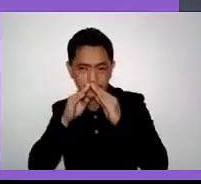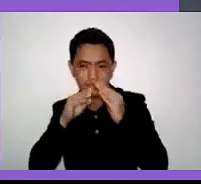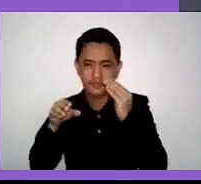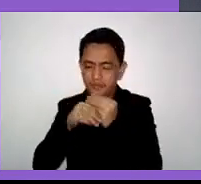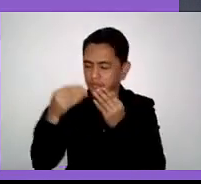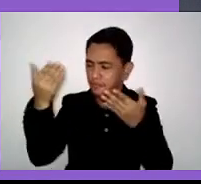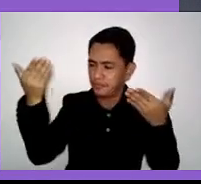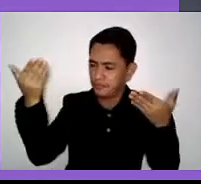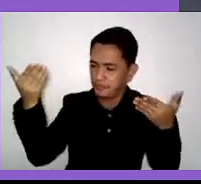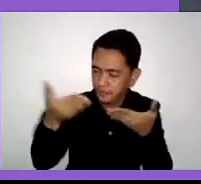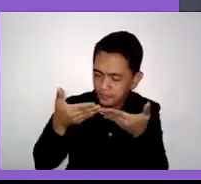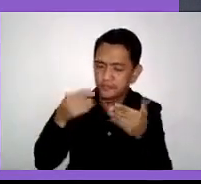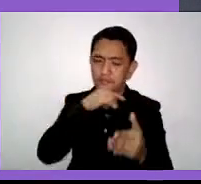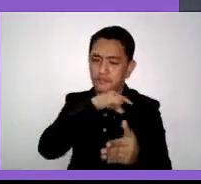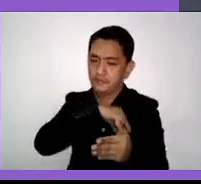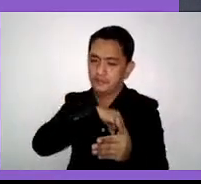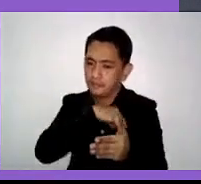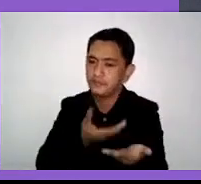be observed.